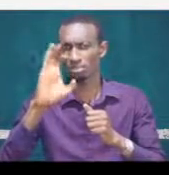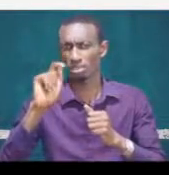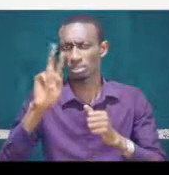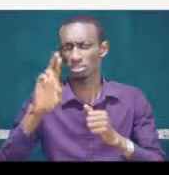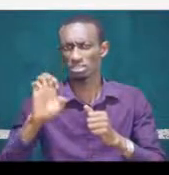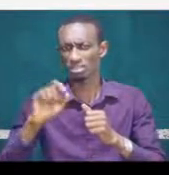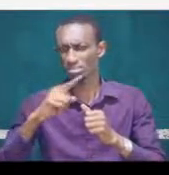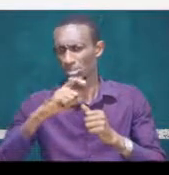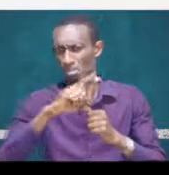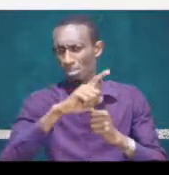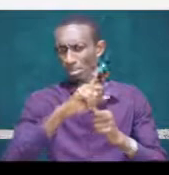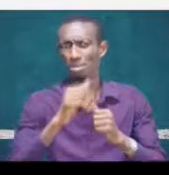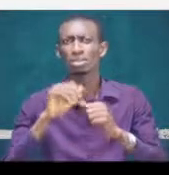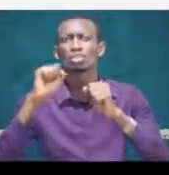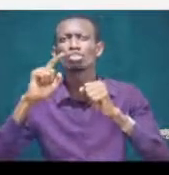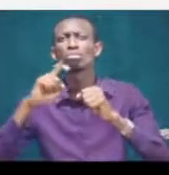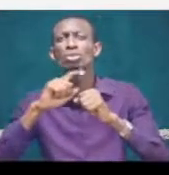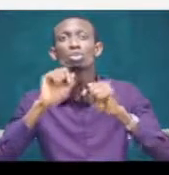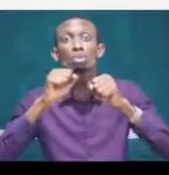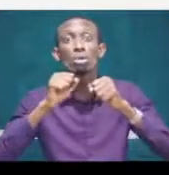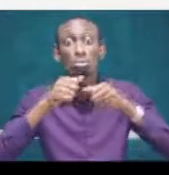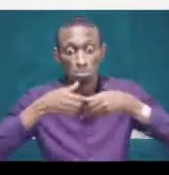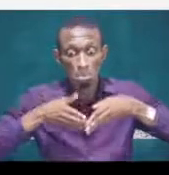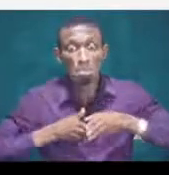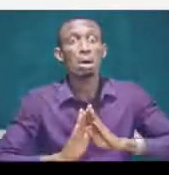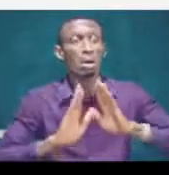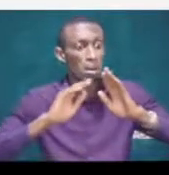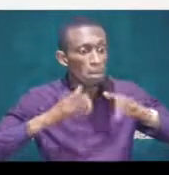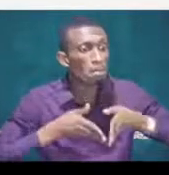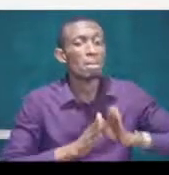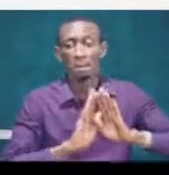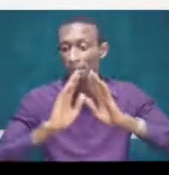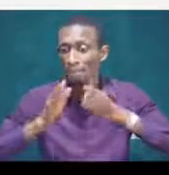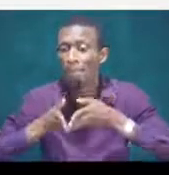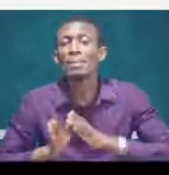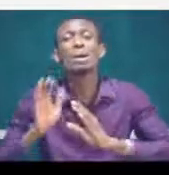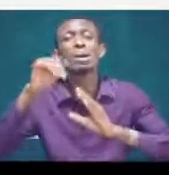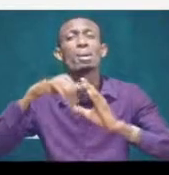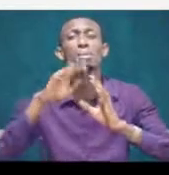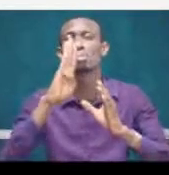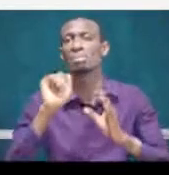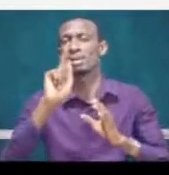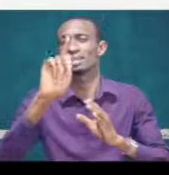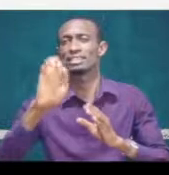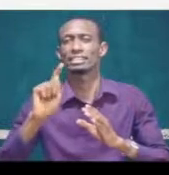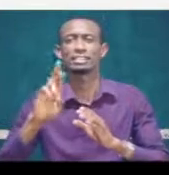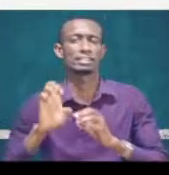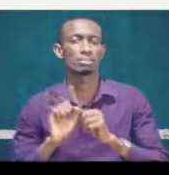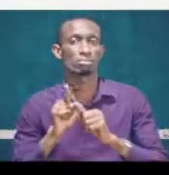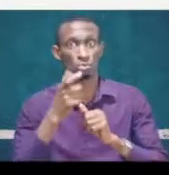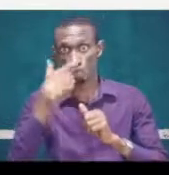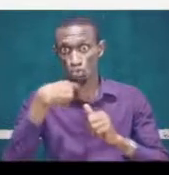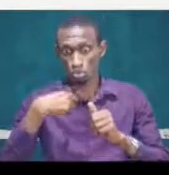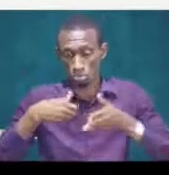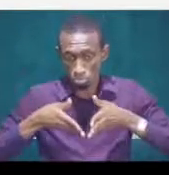A form of virus that is able to reproduce inside a bacteria, right? So funny and at the same time interesting. You want to produce, go attack